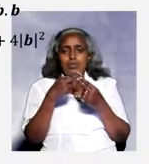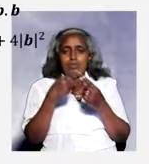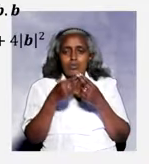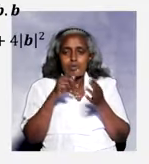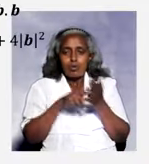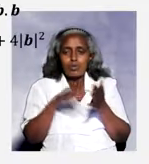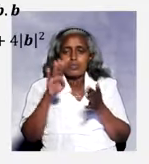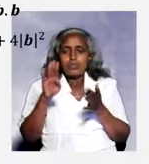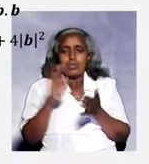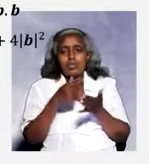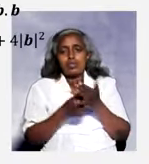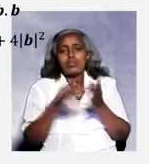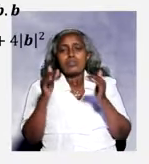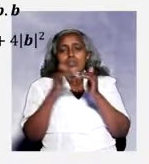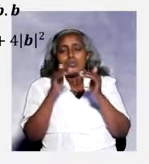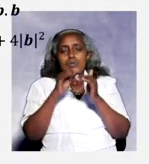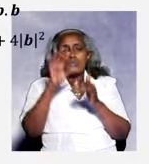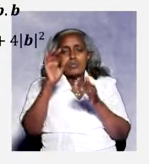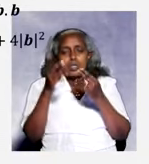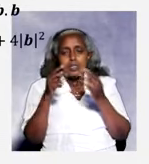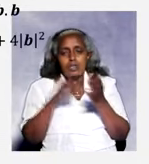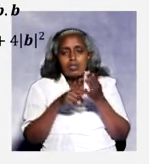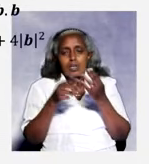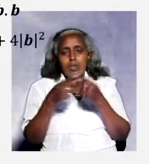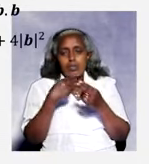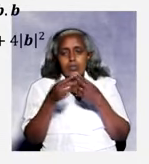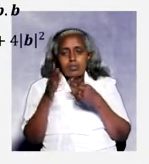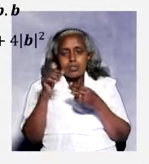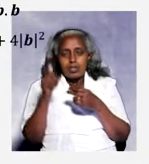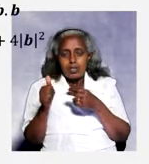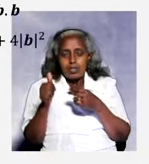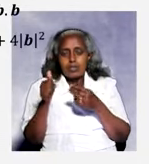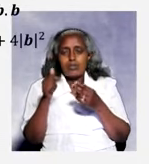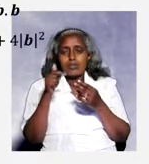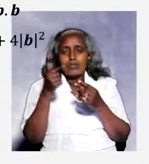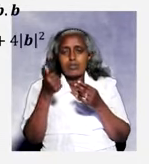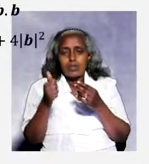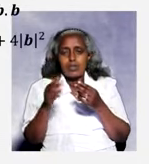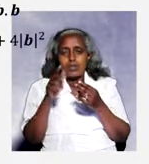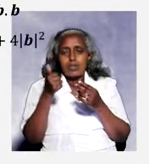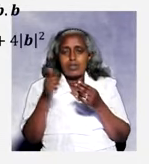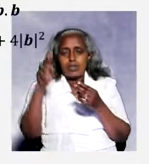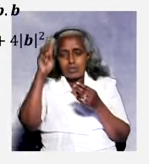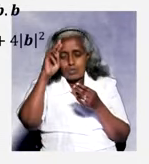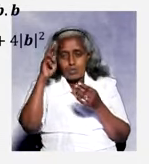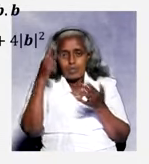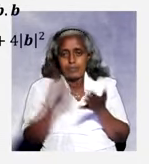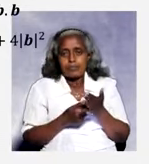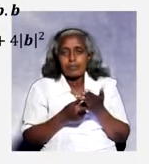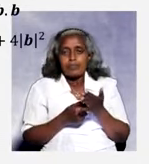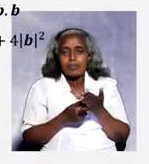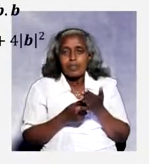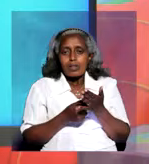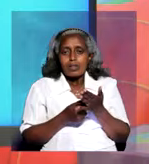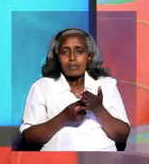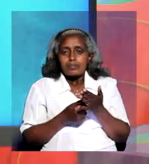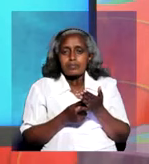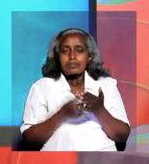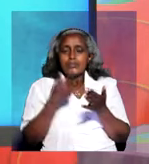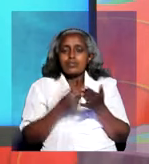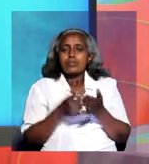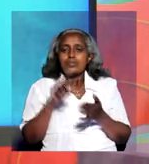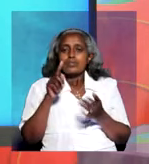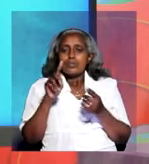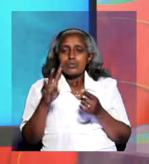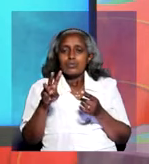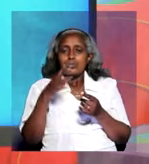to 9 times a dot a is magnitude of a square. We say this one, u dot u magnitude of v squared. These